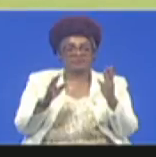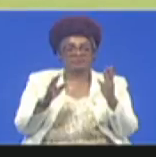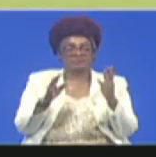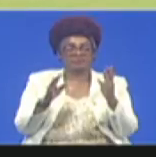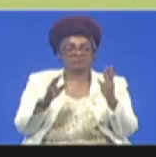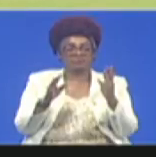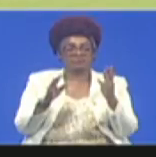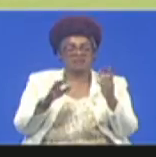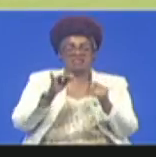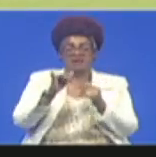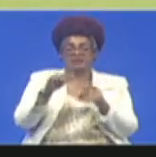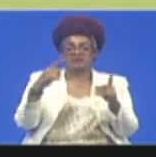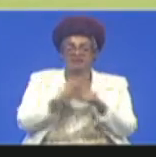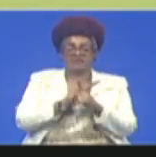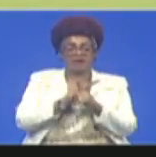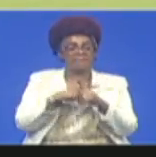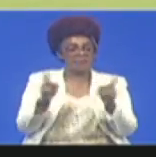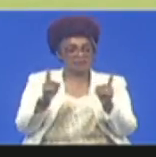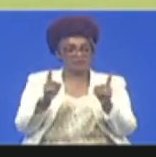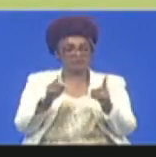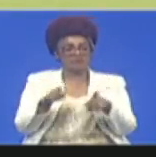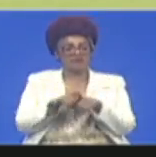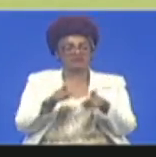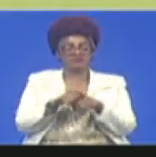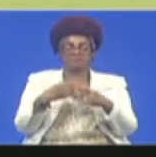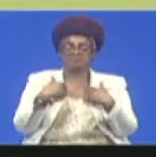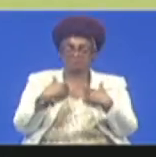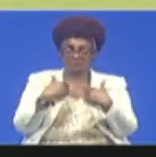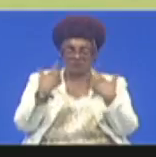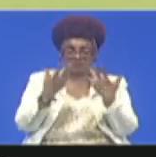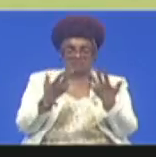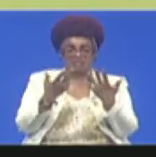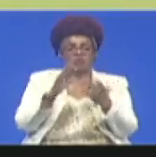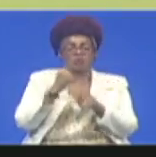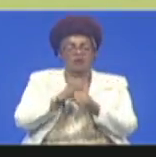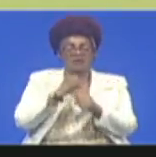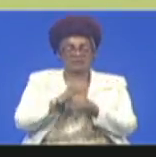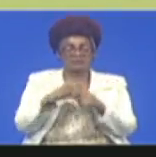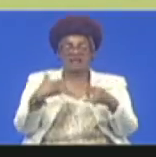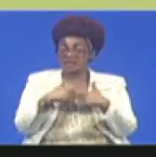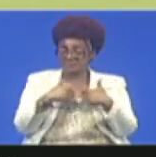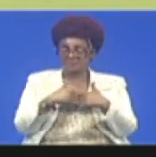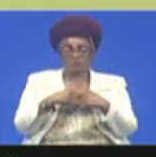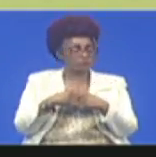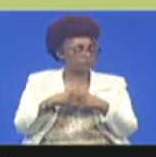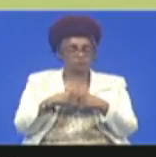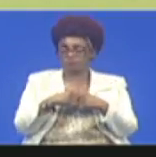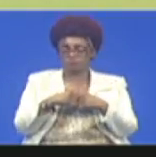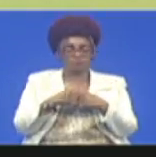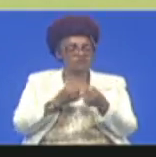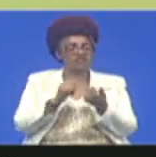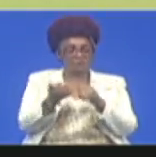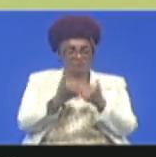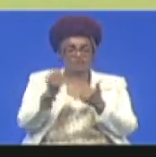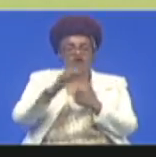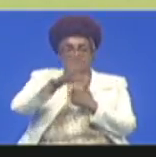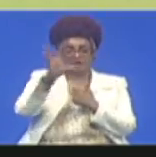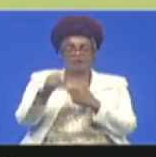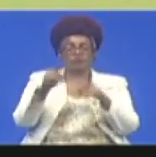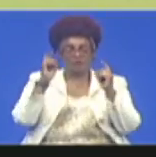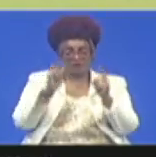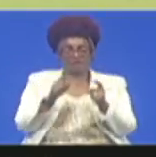ni tofauti, lakini kama mchezaji unajitambua na angalia kalia yako, ni game kubwa, ni game ya Champion of Africa, lazima